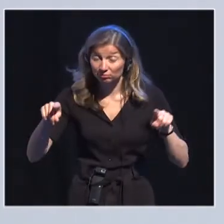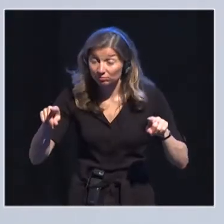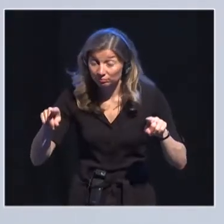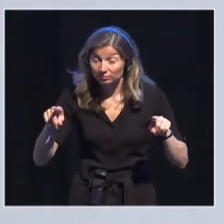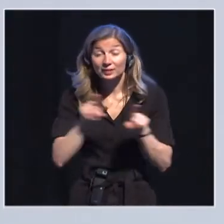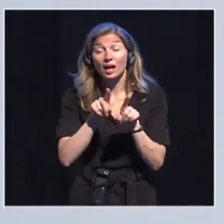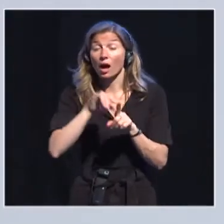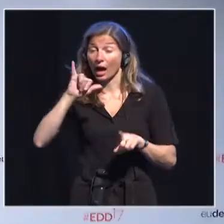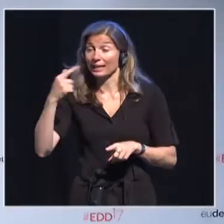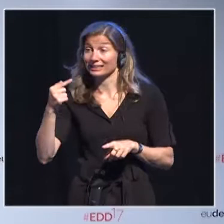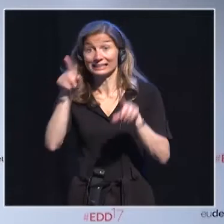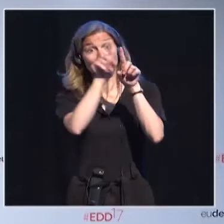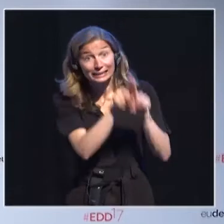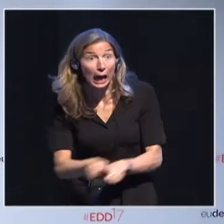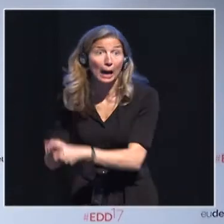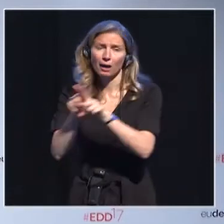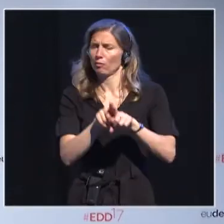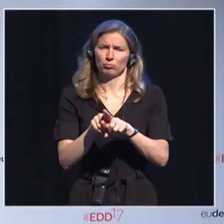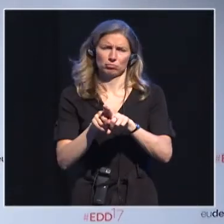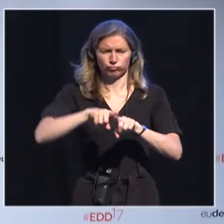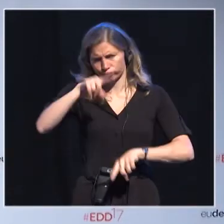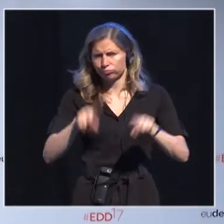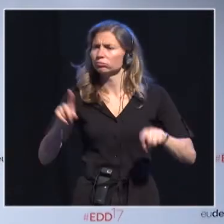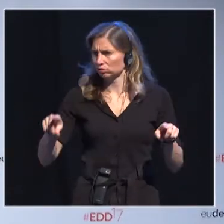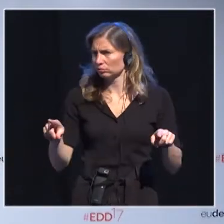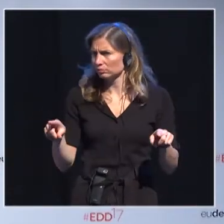IT development, and also